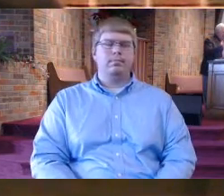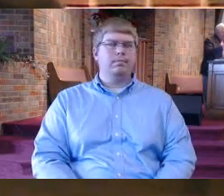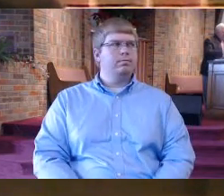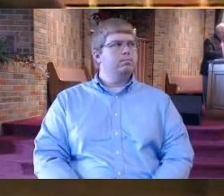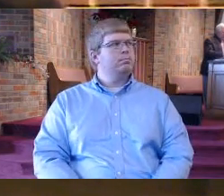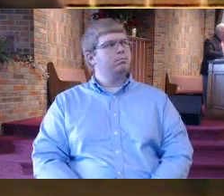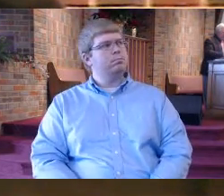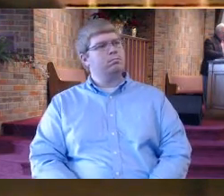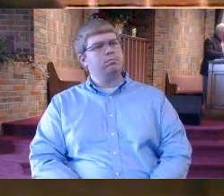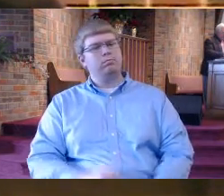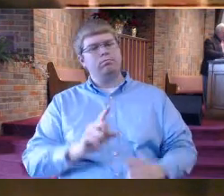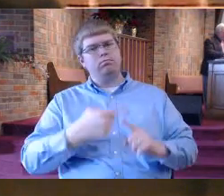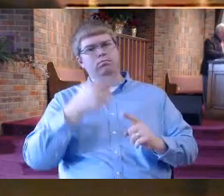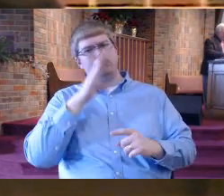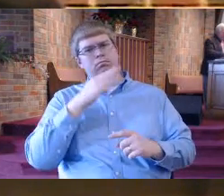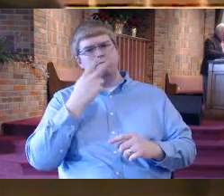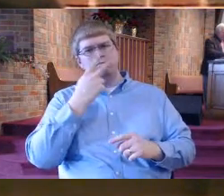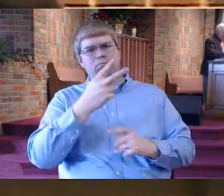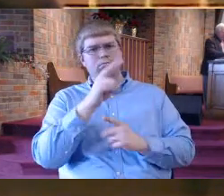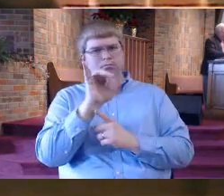When God looked at Israel, what did he see?